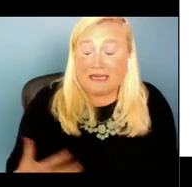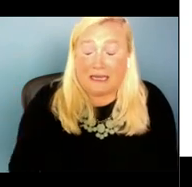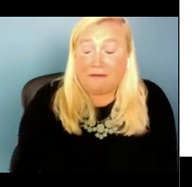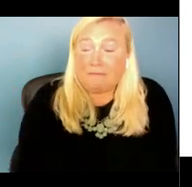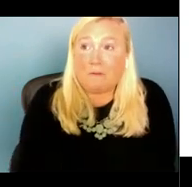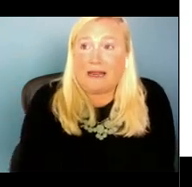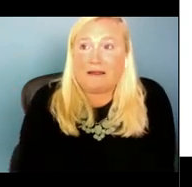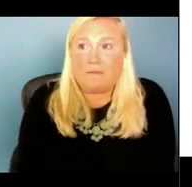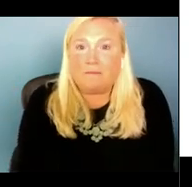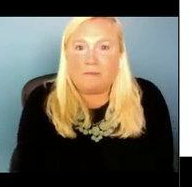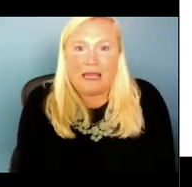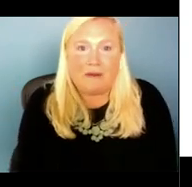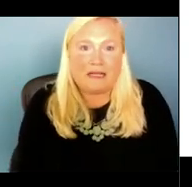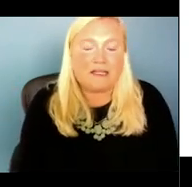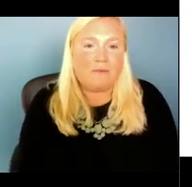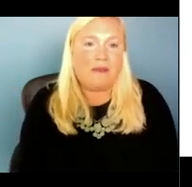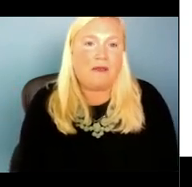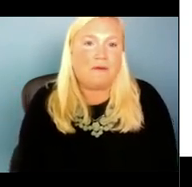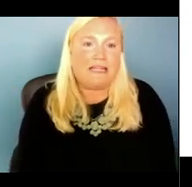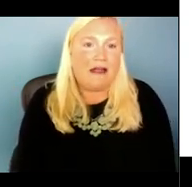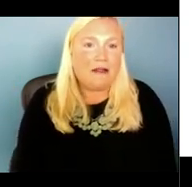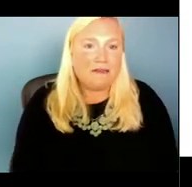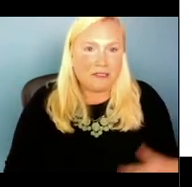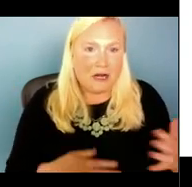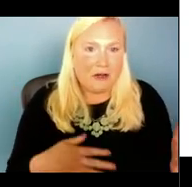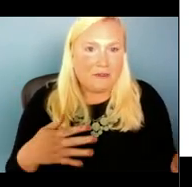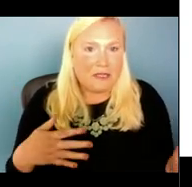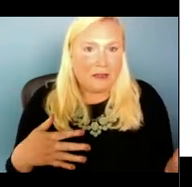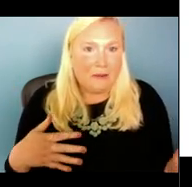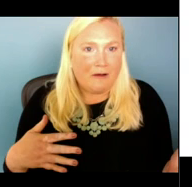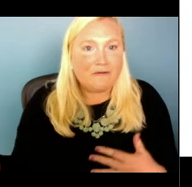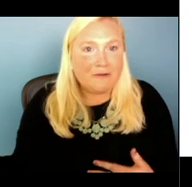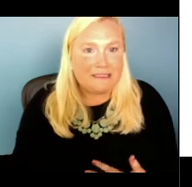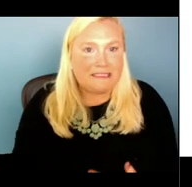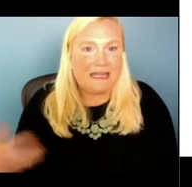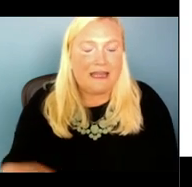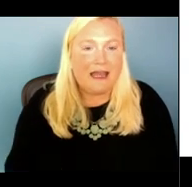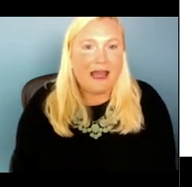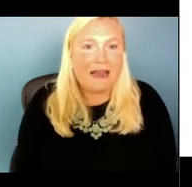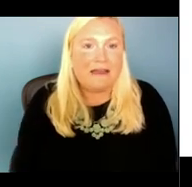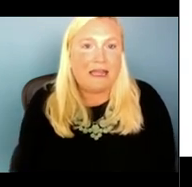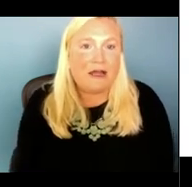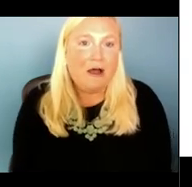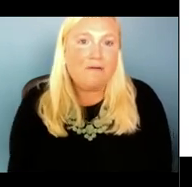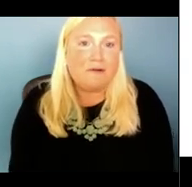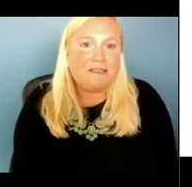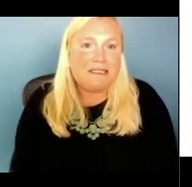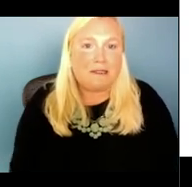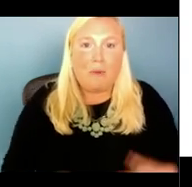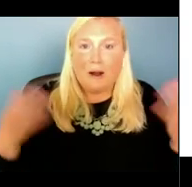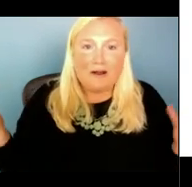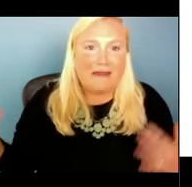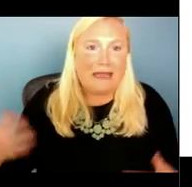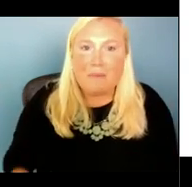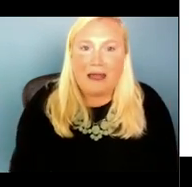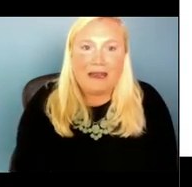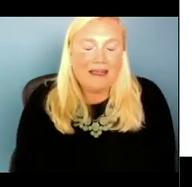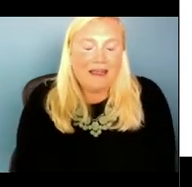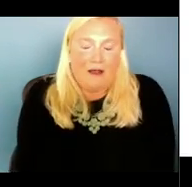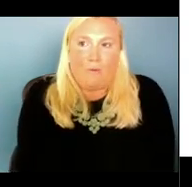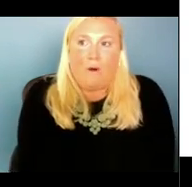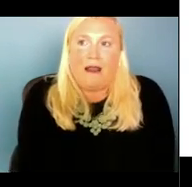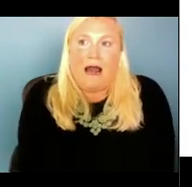my understanding when I became an SLP was that stuttering was all about fluency. And I think fluency is a part